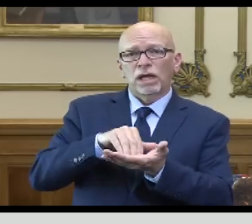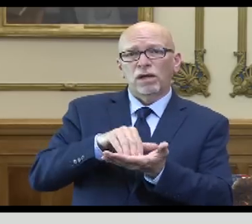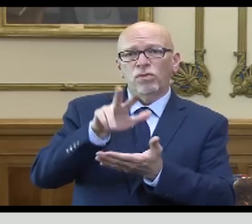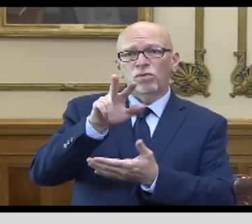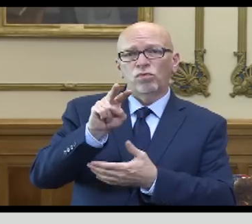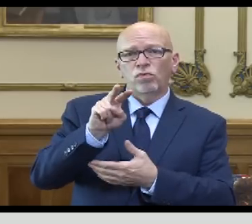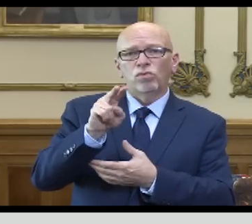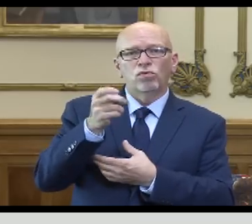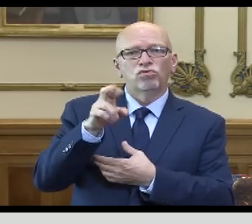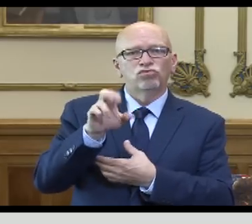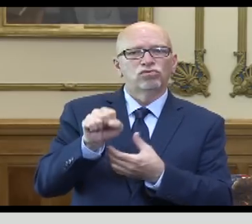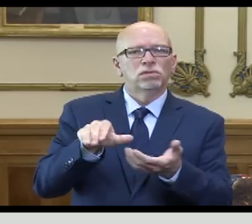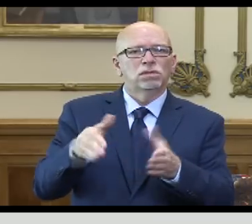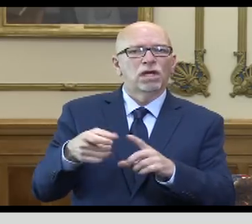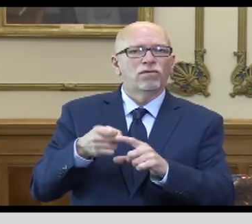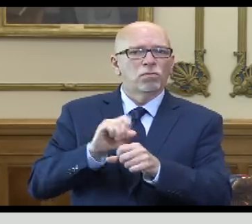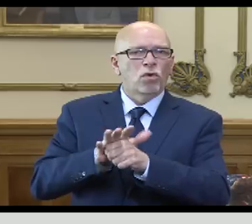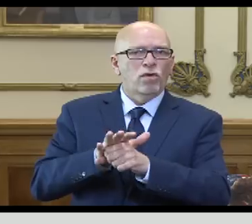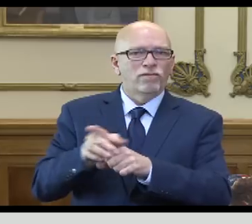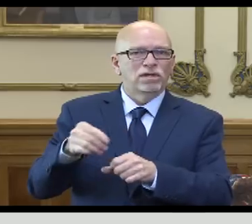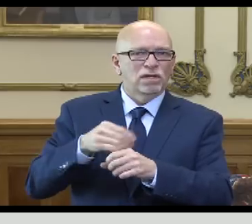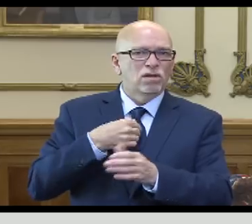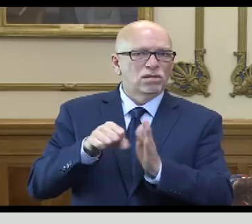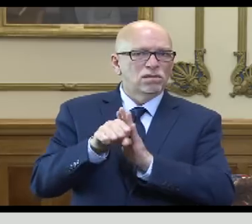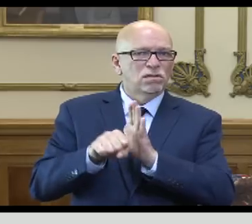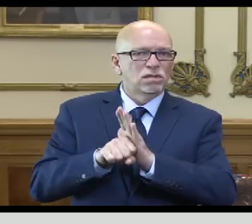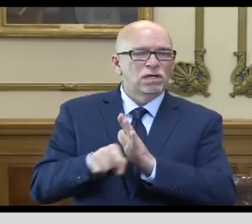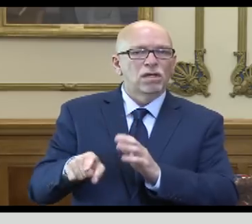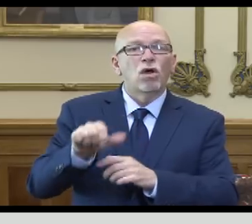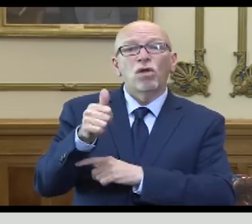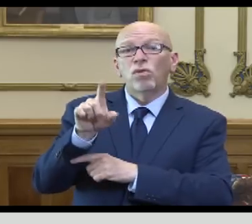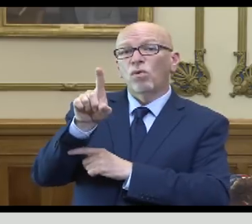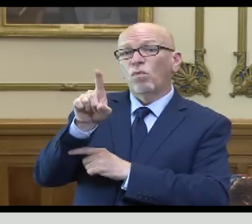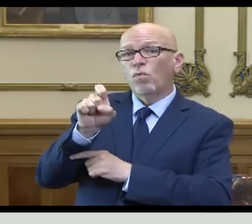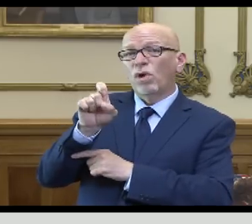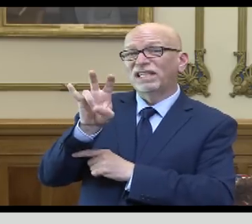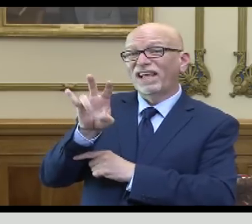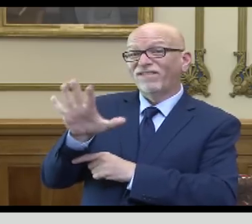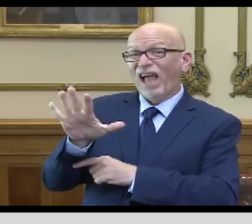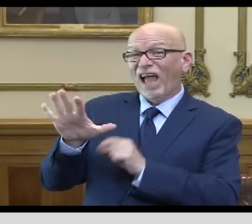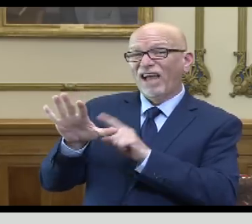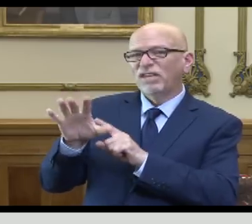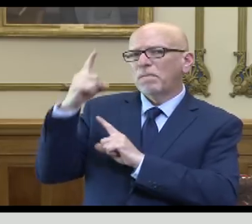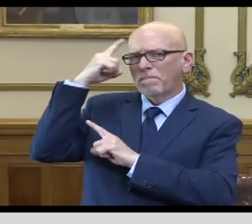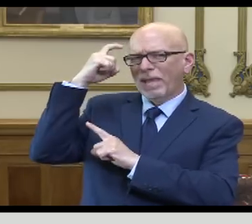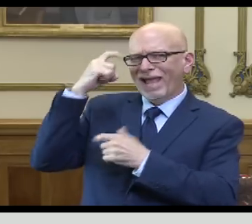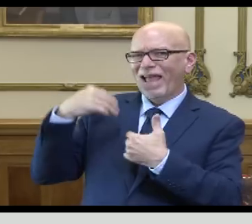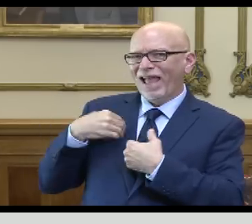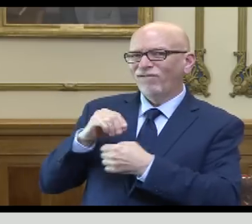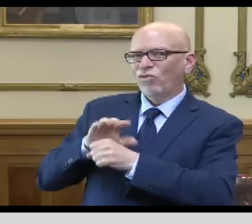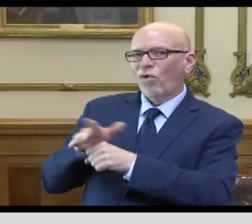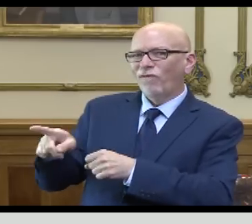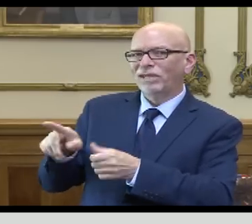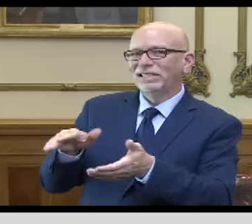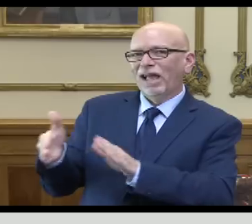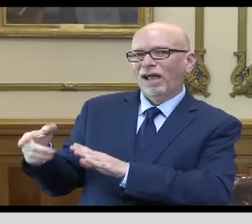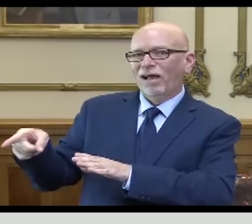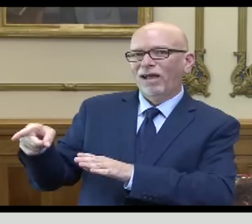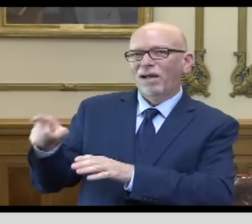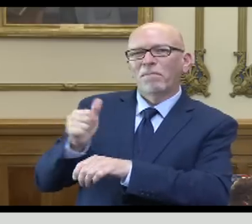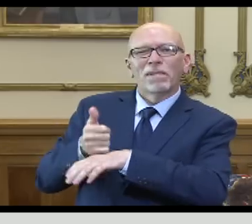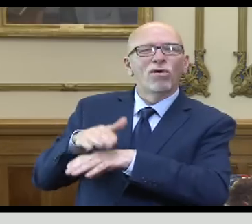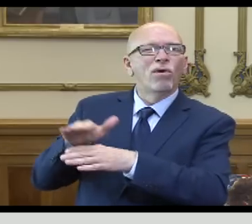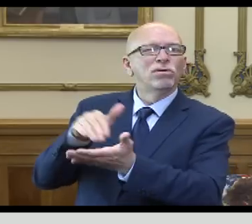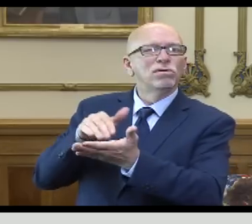2,032 Hoosiers have died of COVID-19 in our state, and another 175 are believed to have died from this disease based